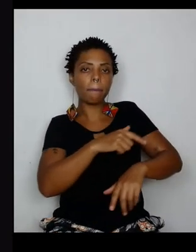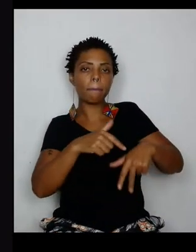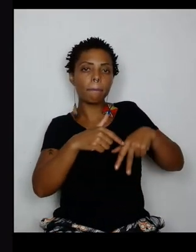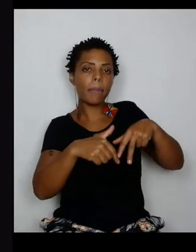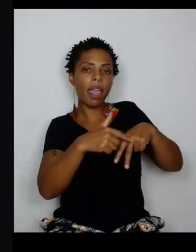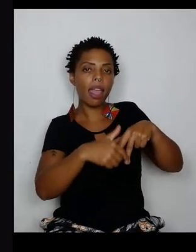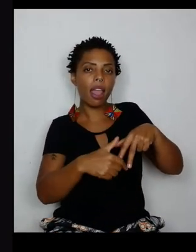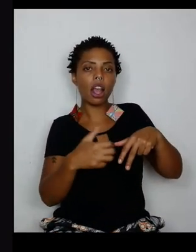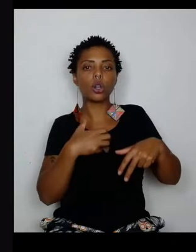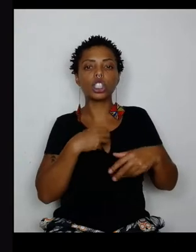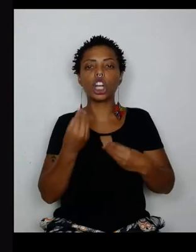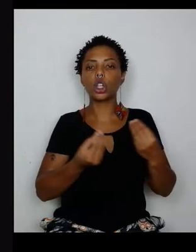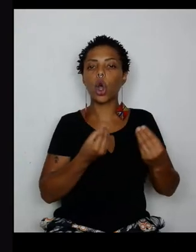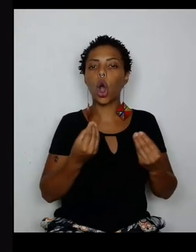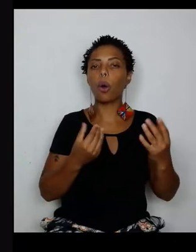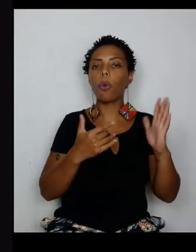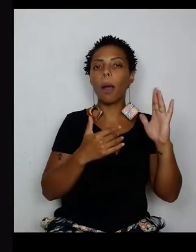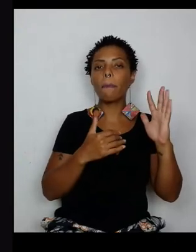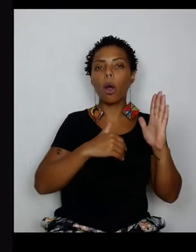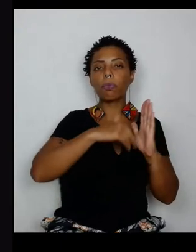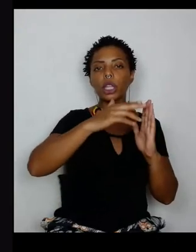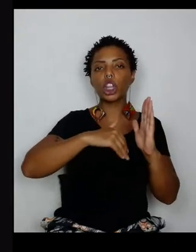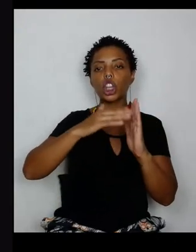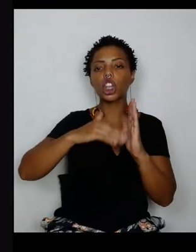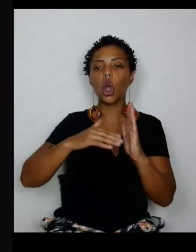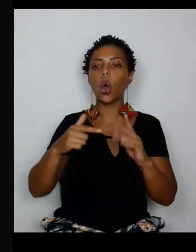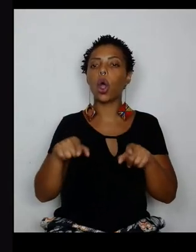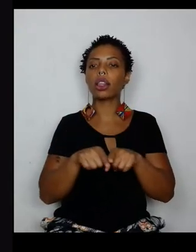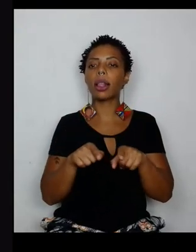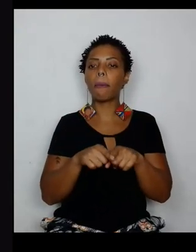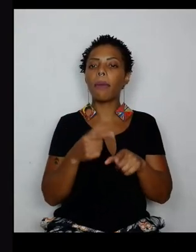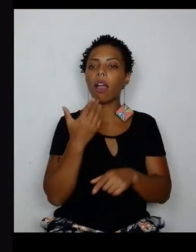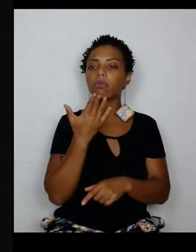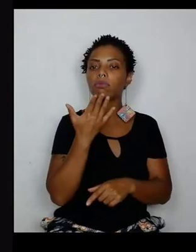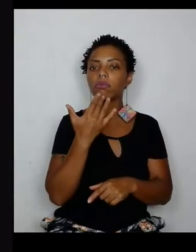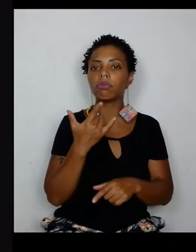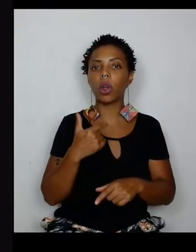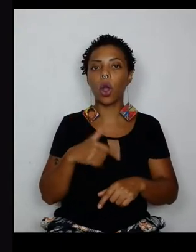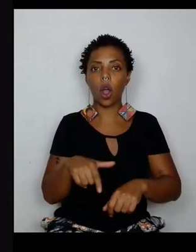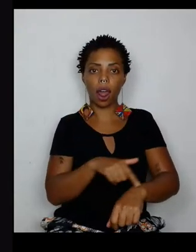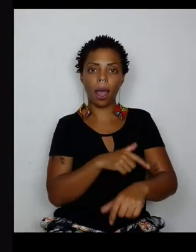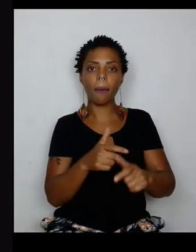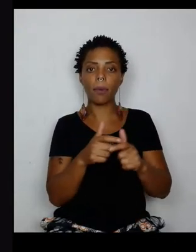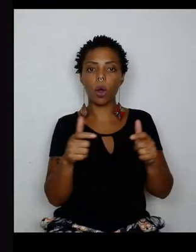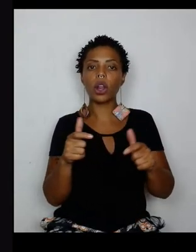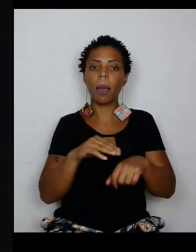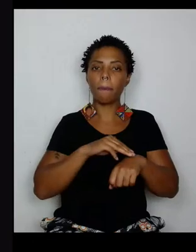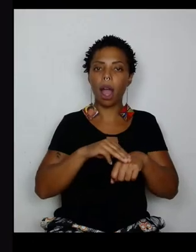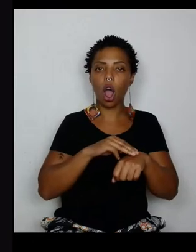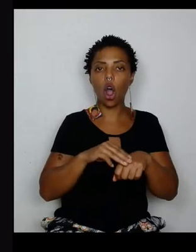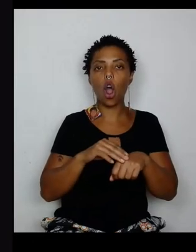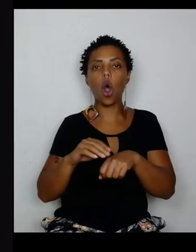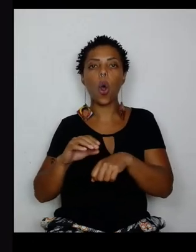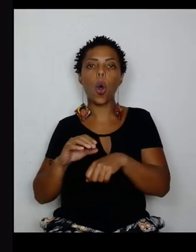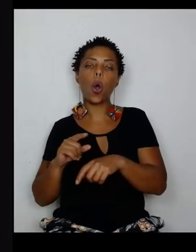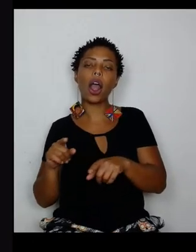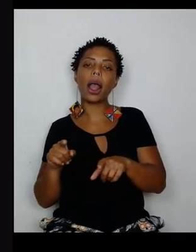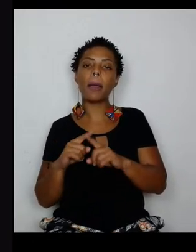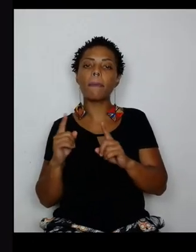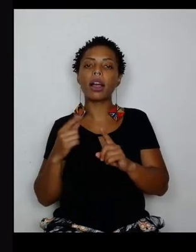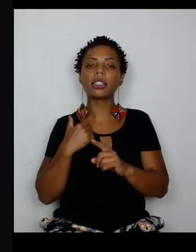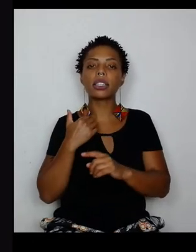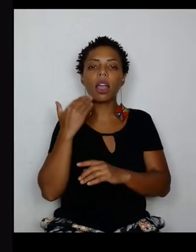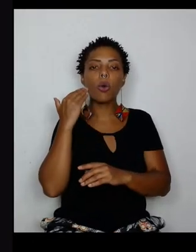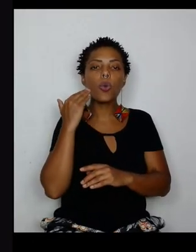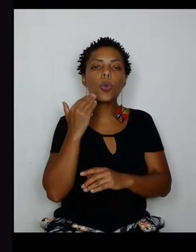and tans and there is a yellowish tan in the jaw and upper chest of the right hand figure with